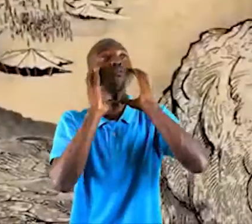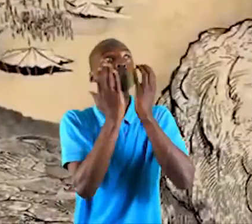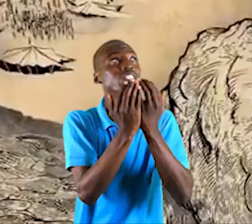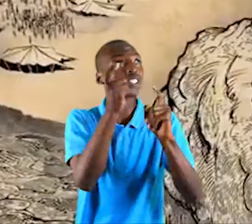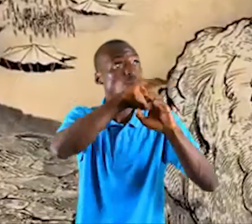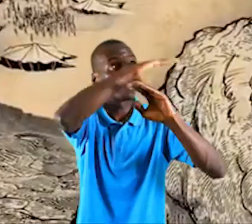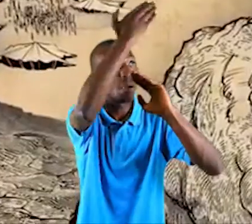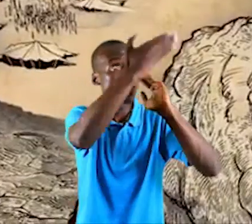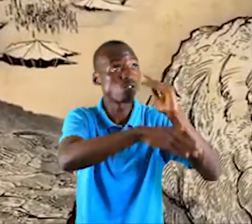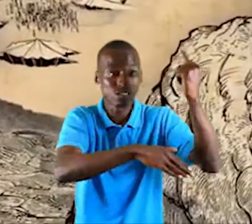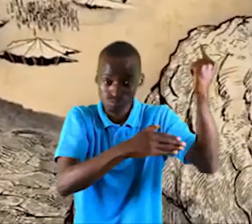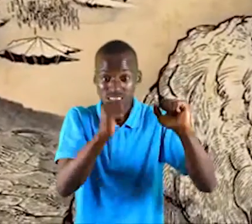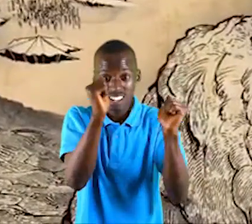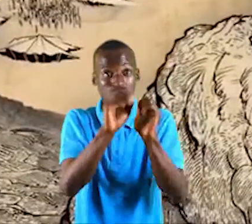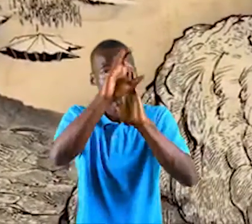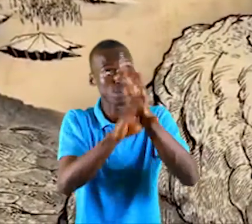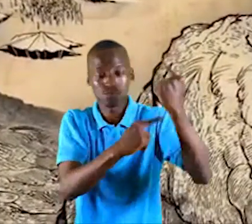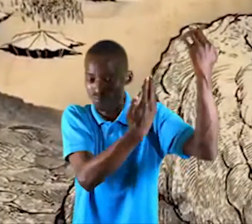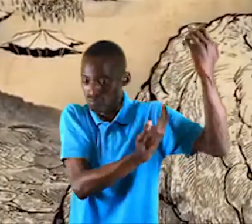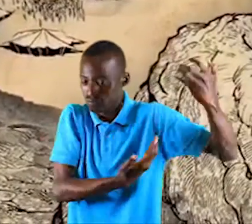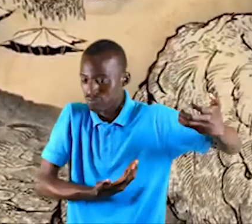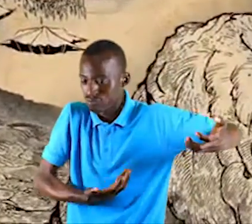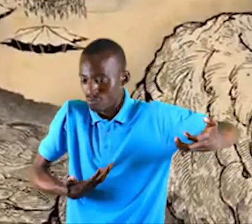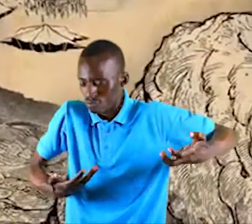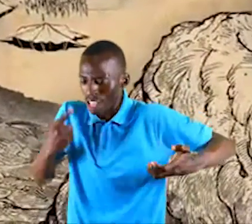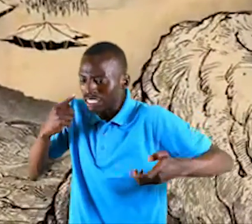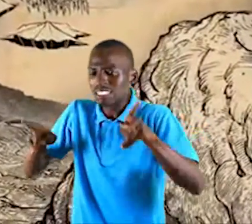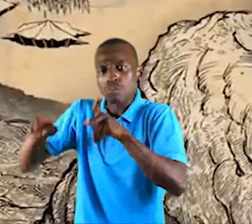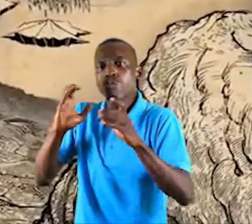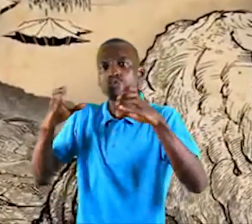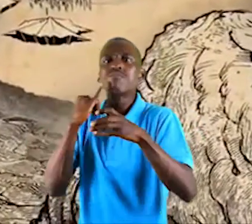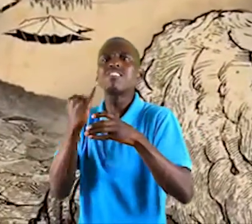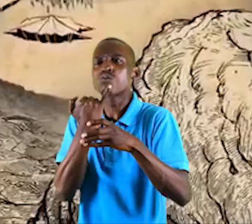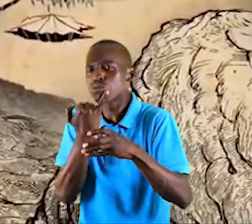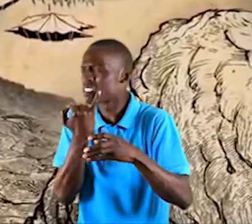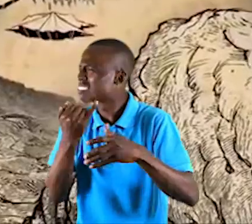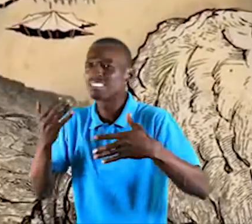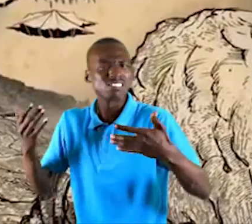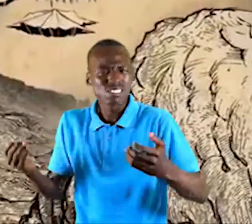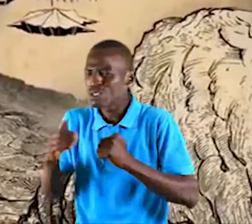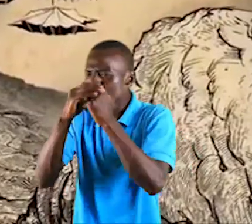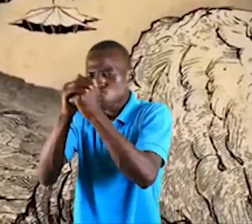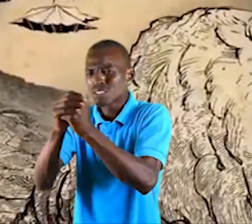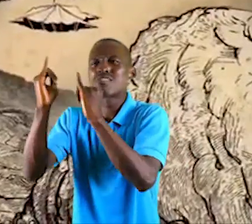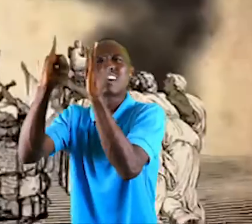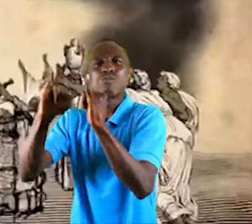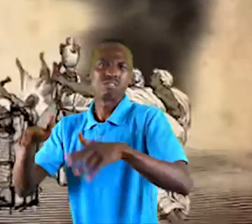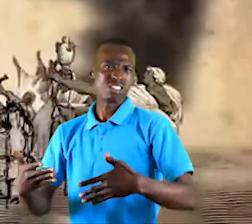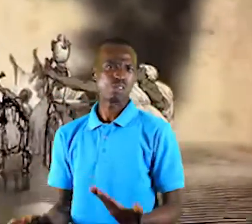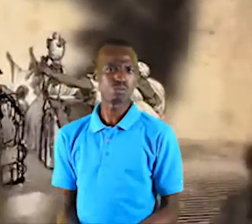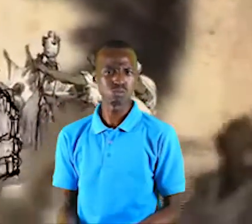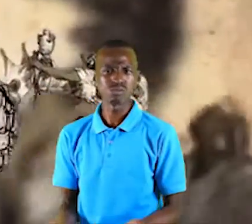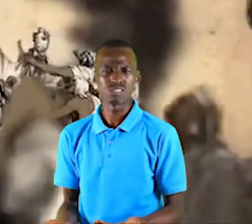is coming off the mountain with the 10 Commandments and the blueprints in his hands, and he finds Israel breaking the first 2 commands of the covenant.